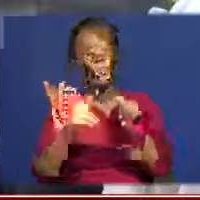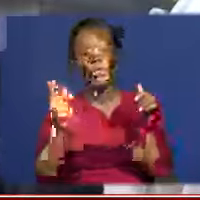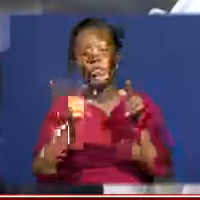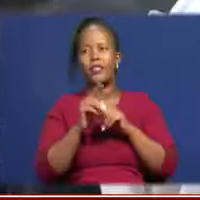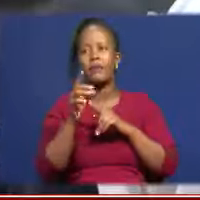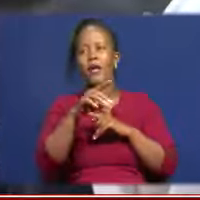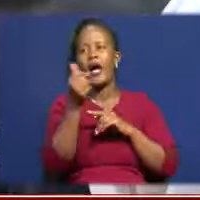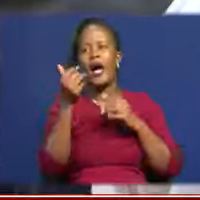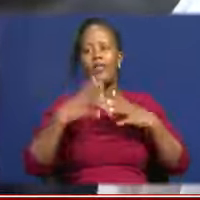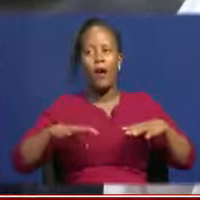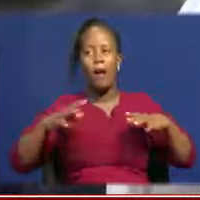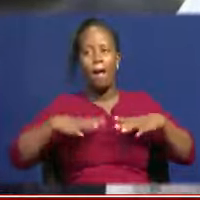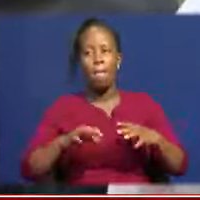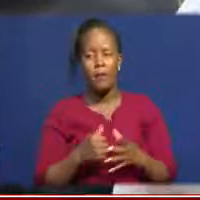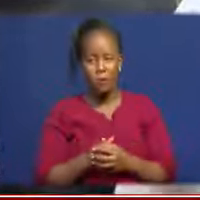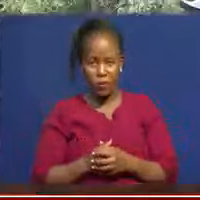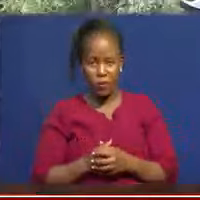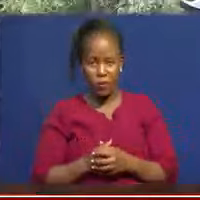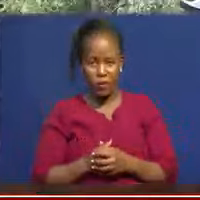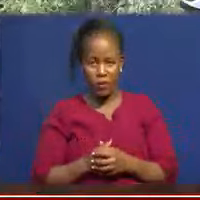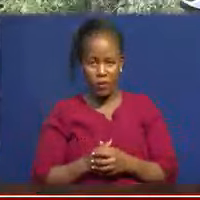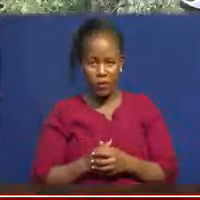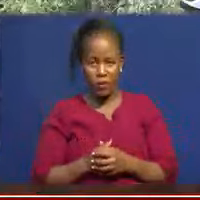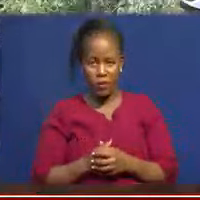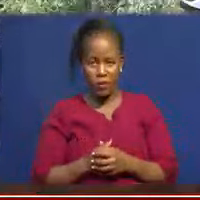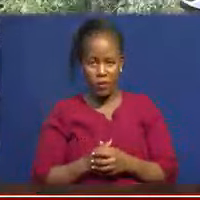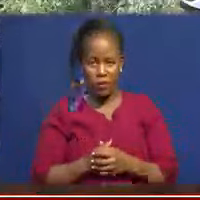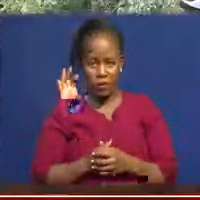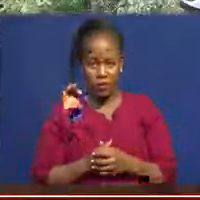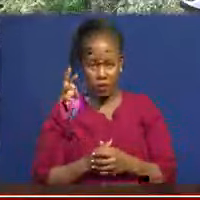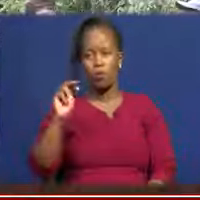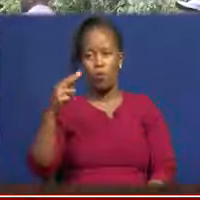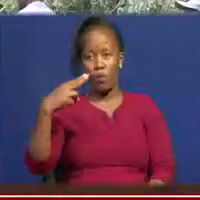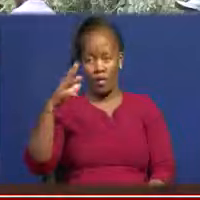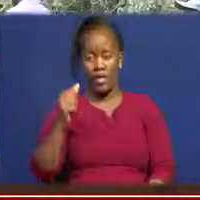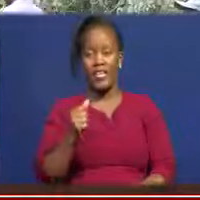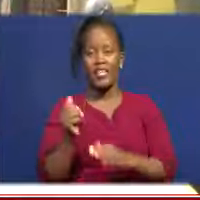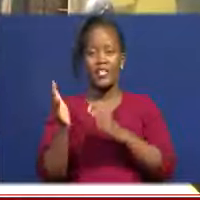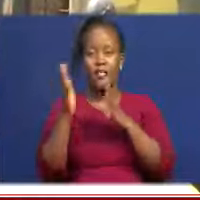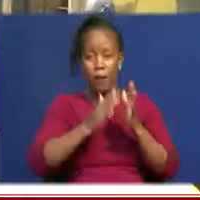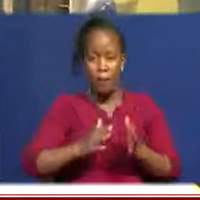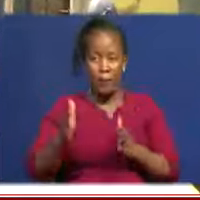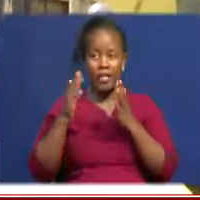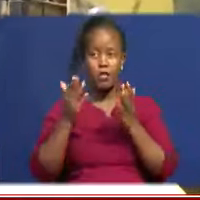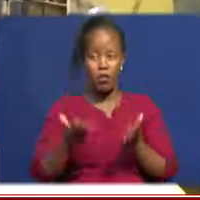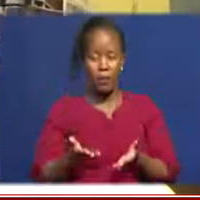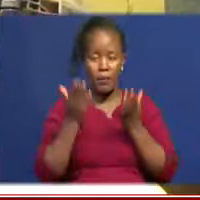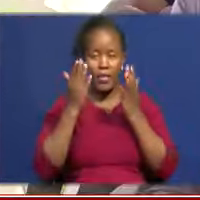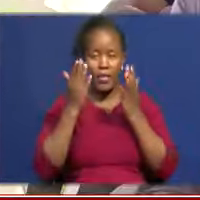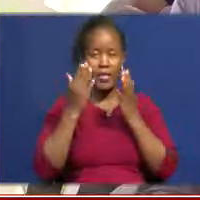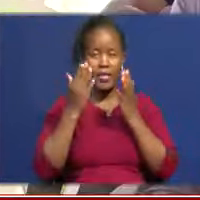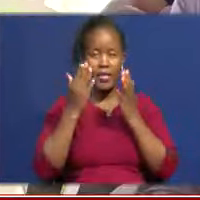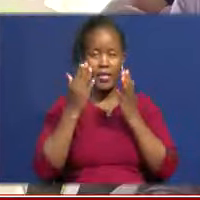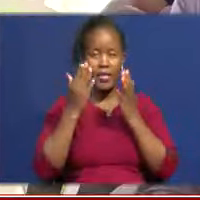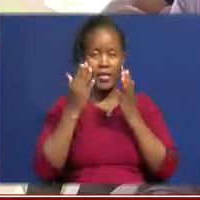wengine. And the Kenya Urban Roads Authority nine roads connecting and within Murang'a